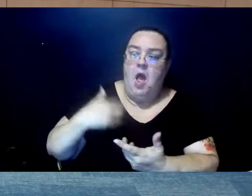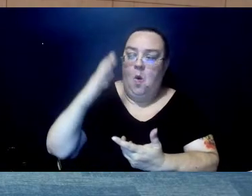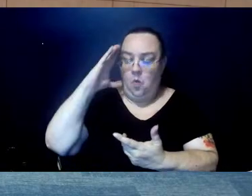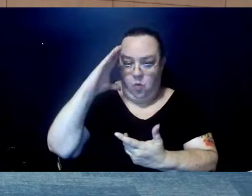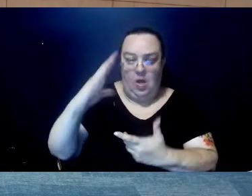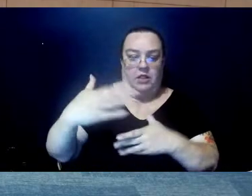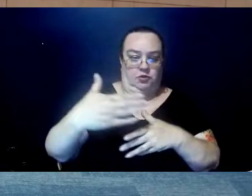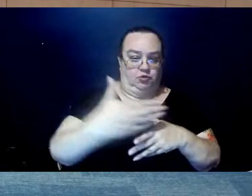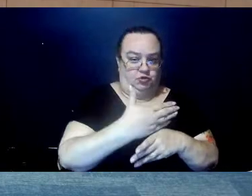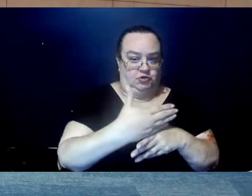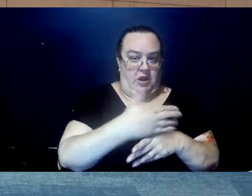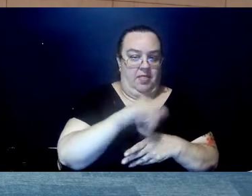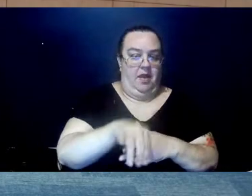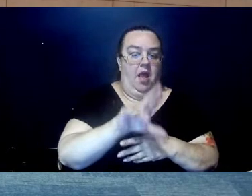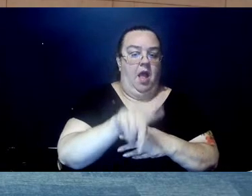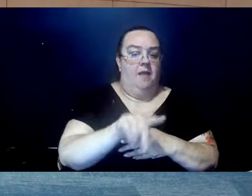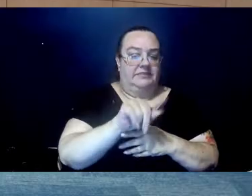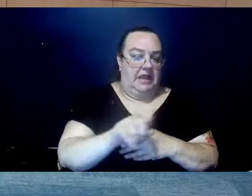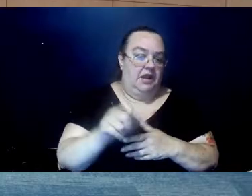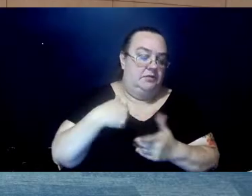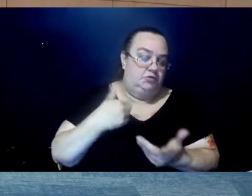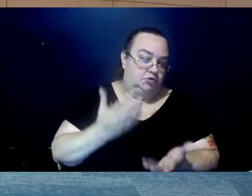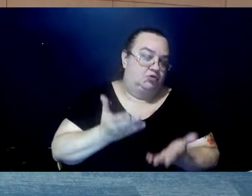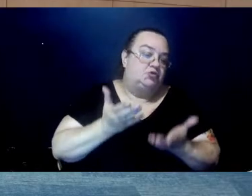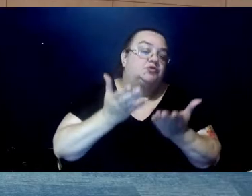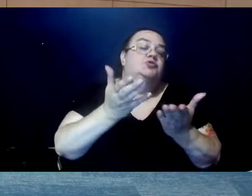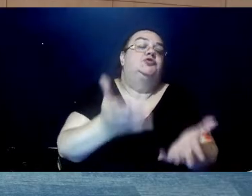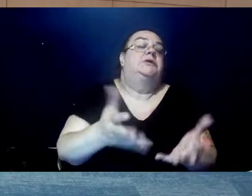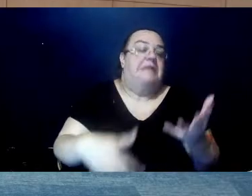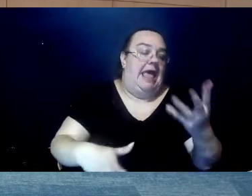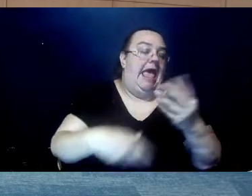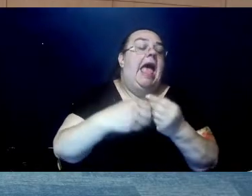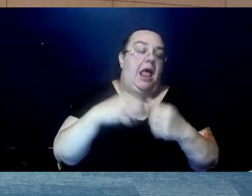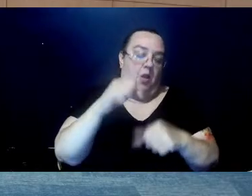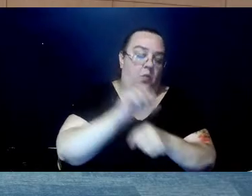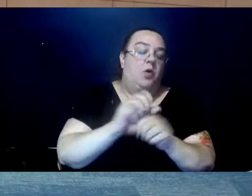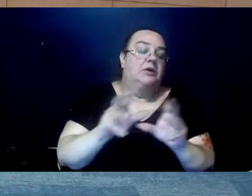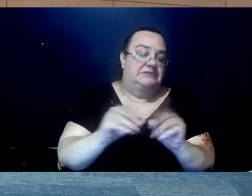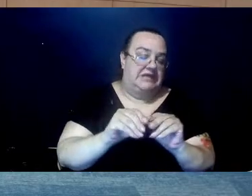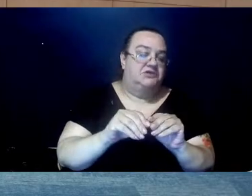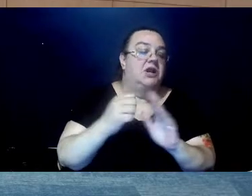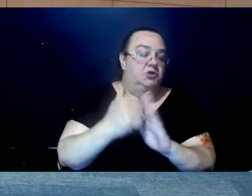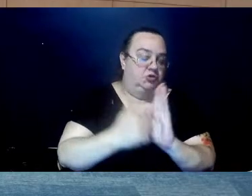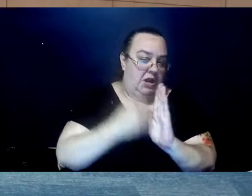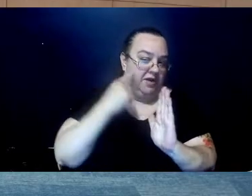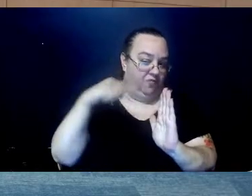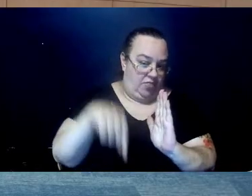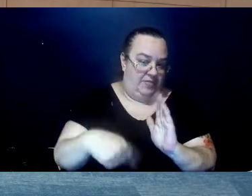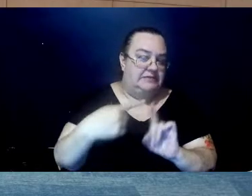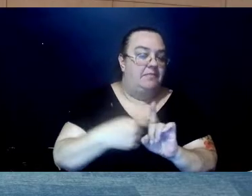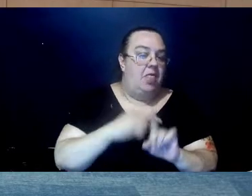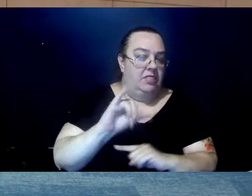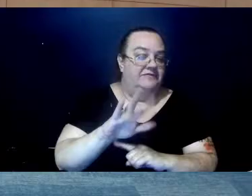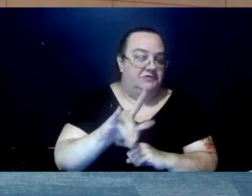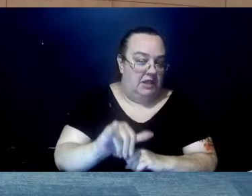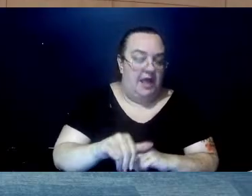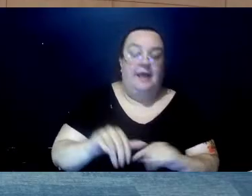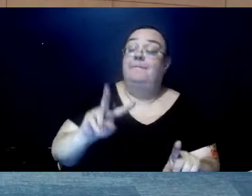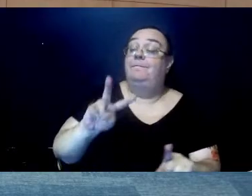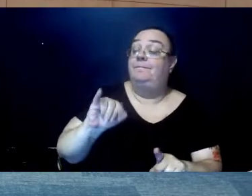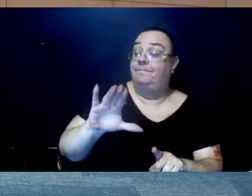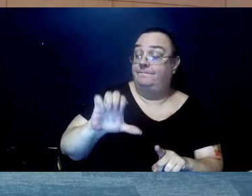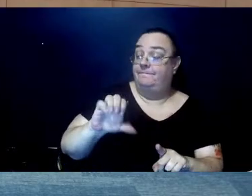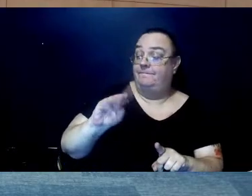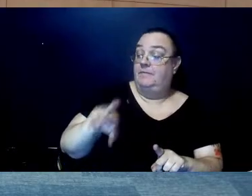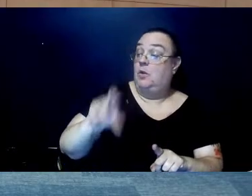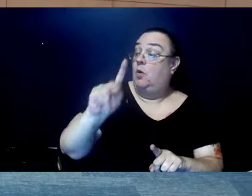update and suggest that it be added to the work session agenda in July. Thank you. All right,